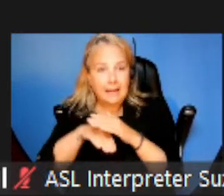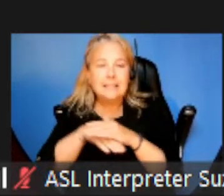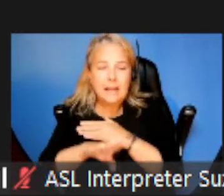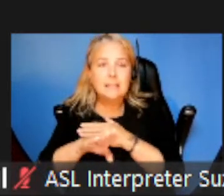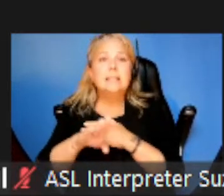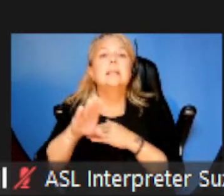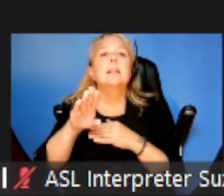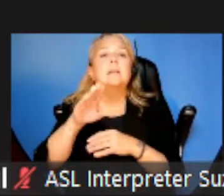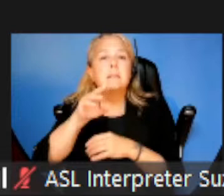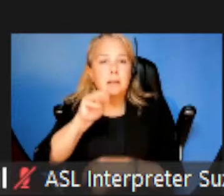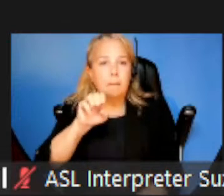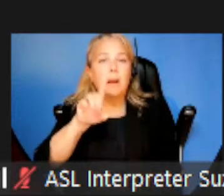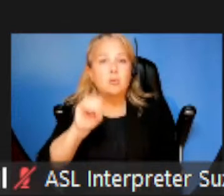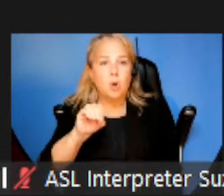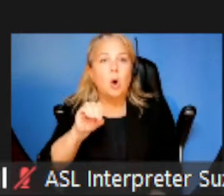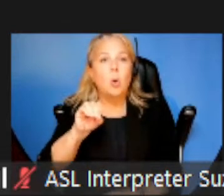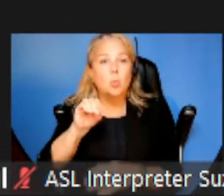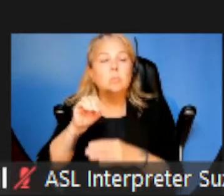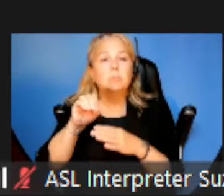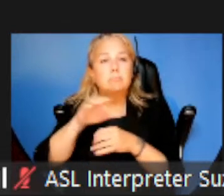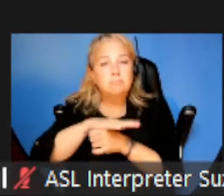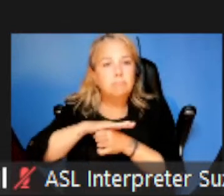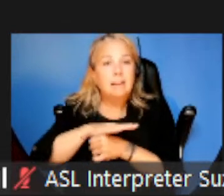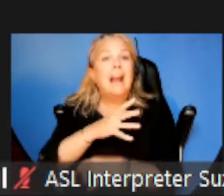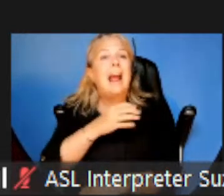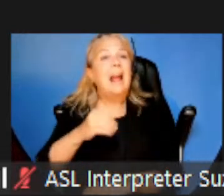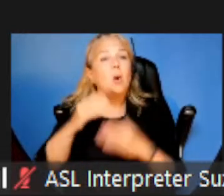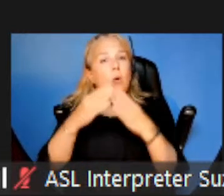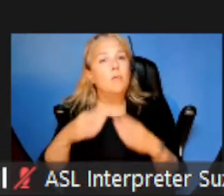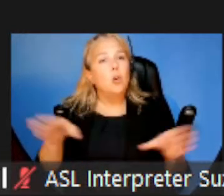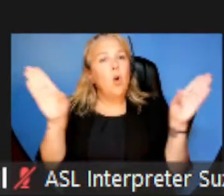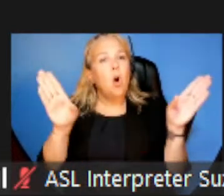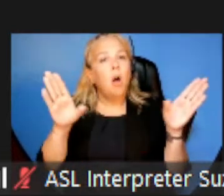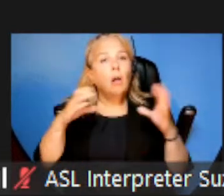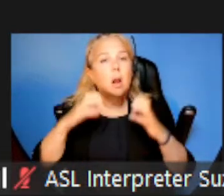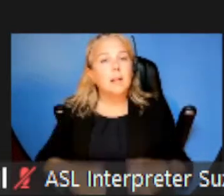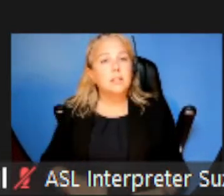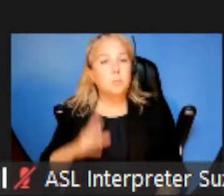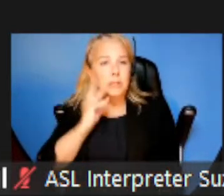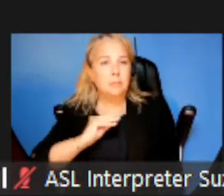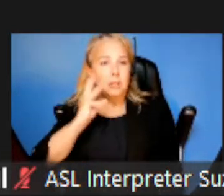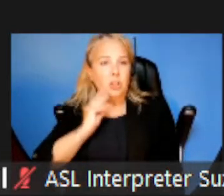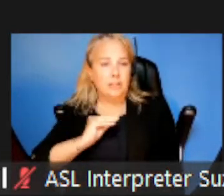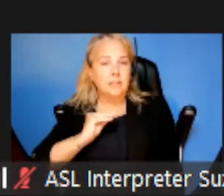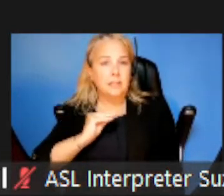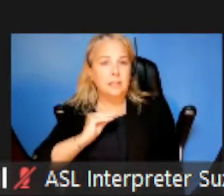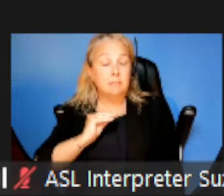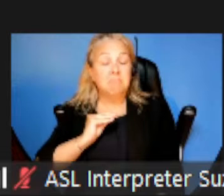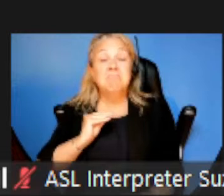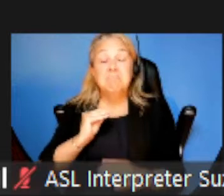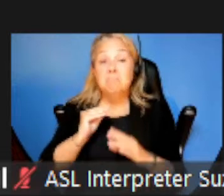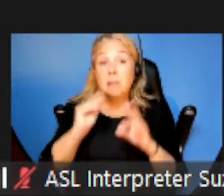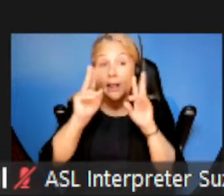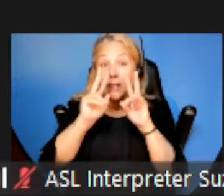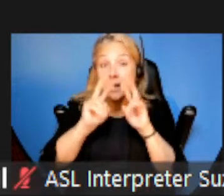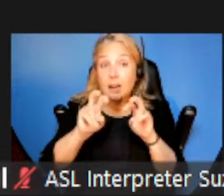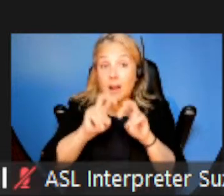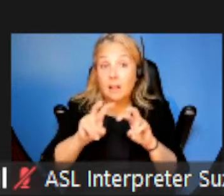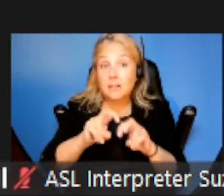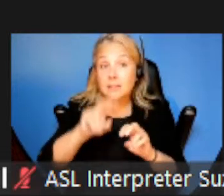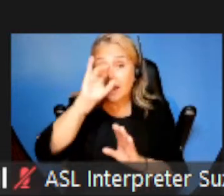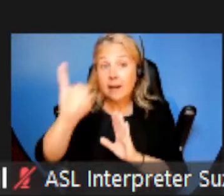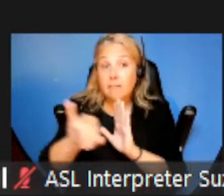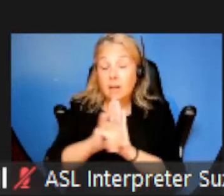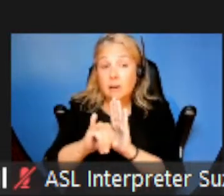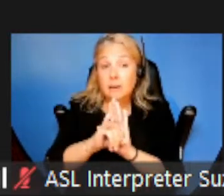facilities, and the overall metro customer experience. This analysis identifies